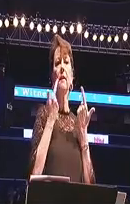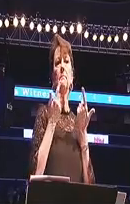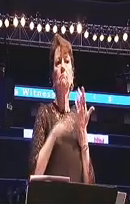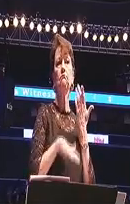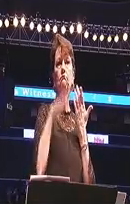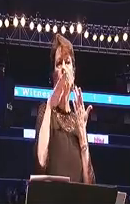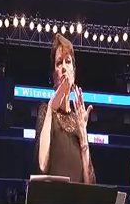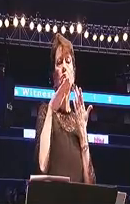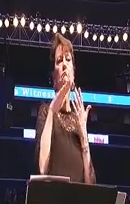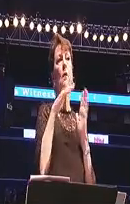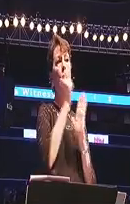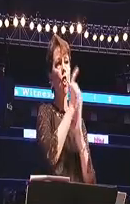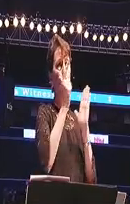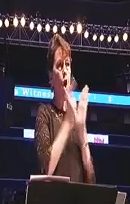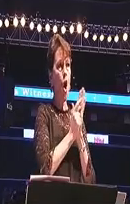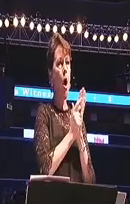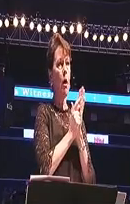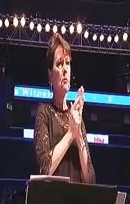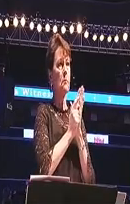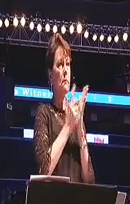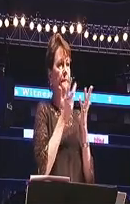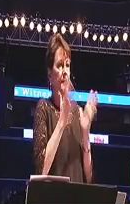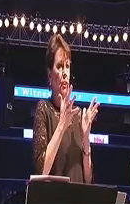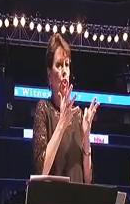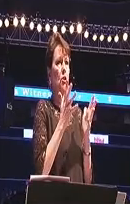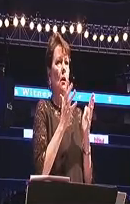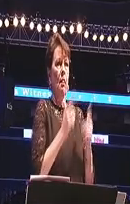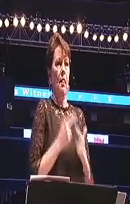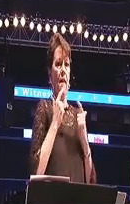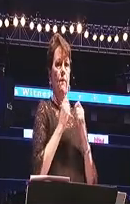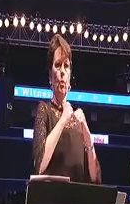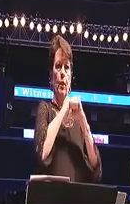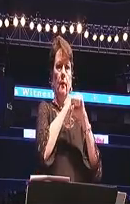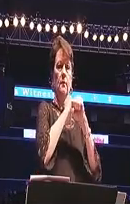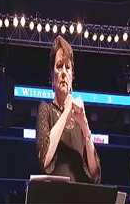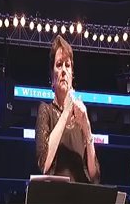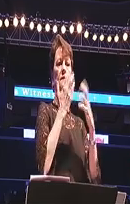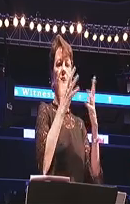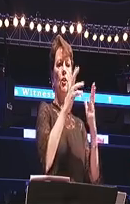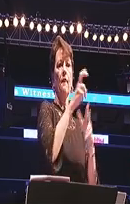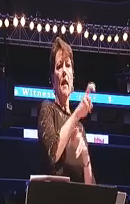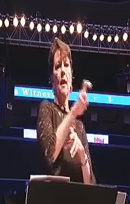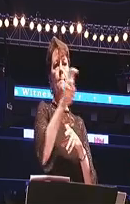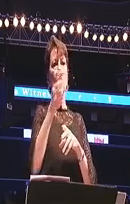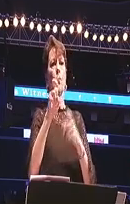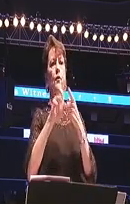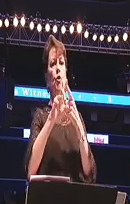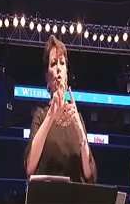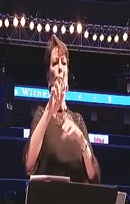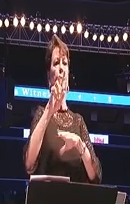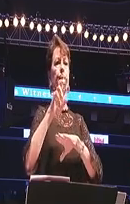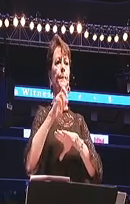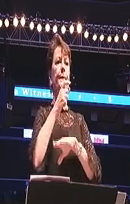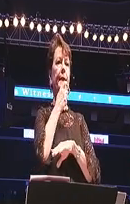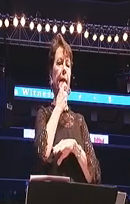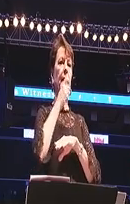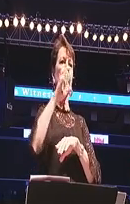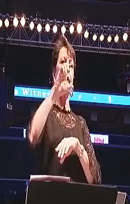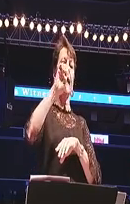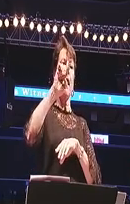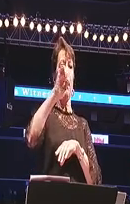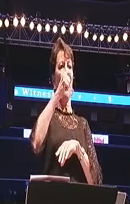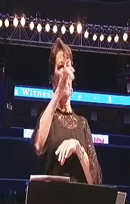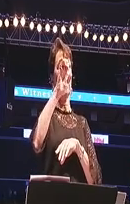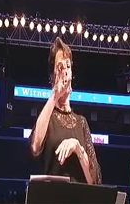law, every life was protected. Then I moved over to England, and one of the first culture shocks I